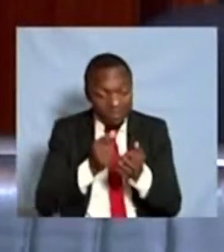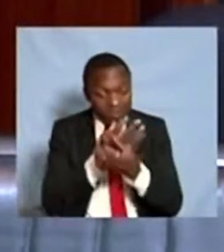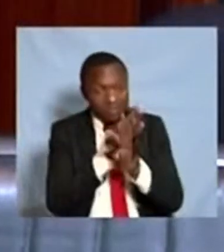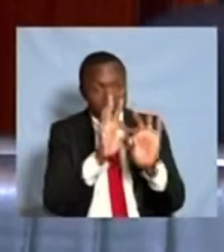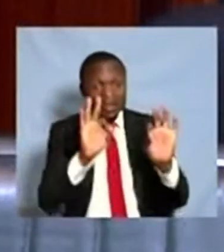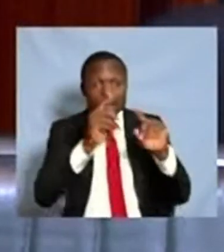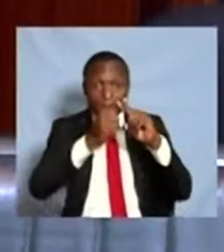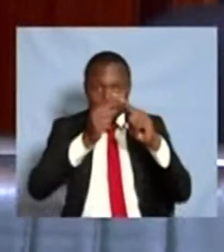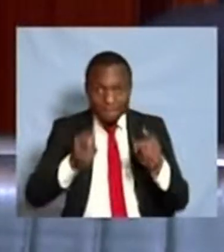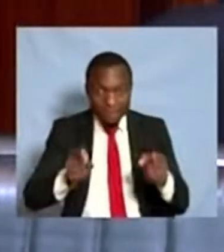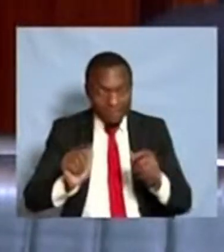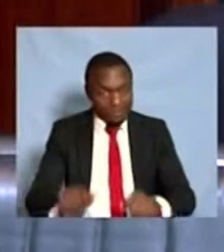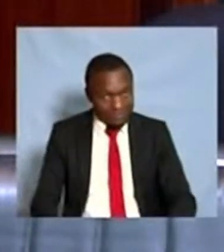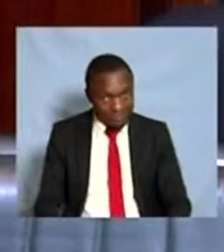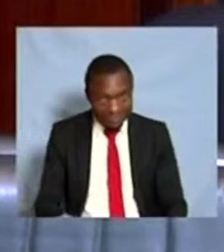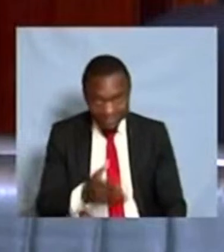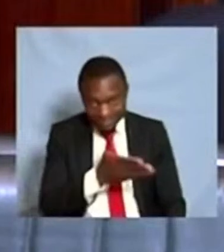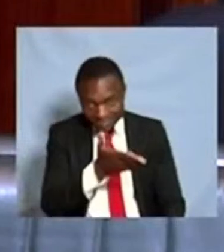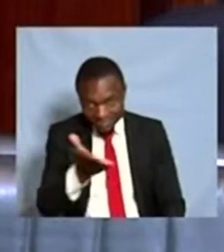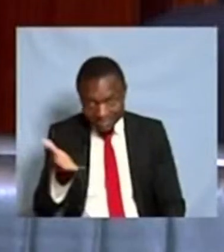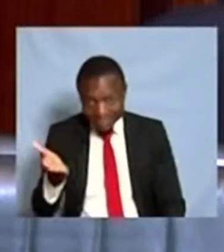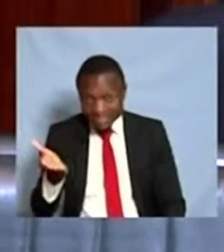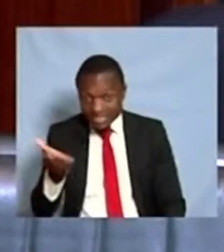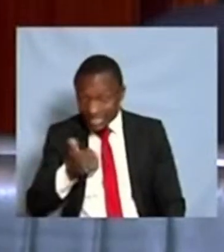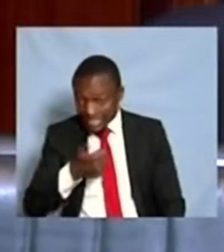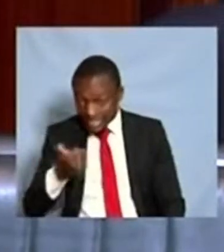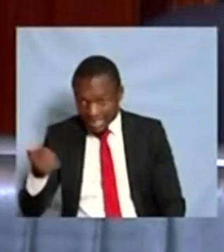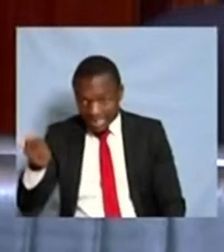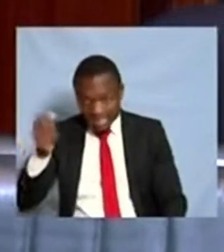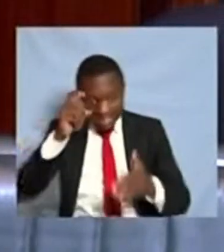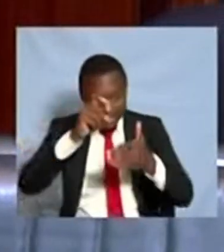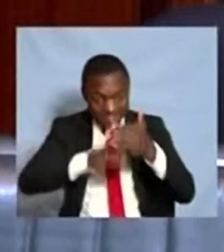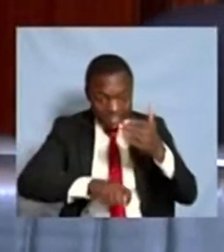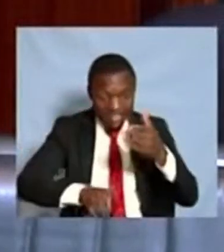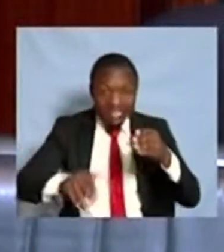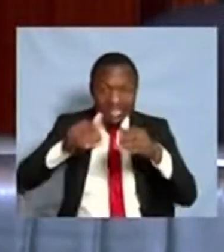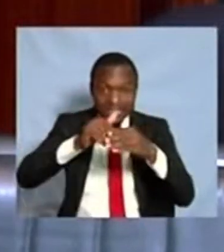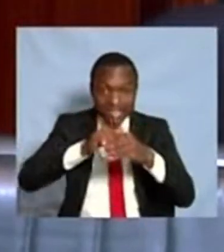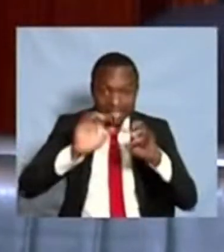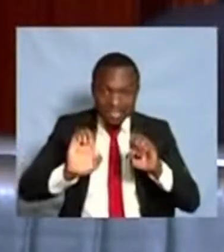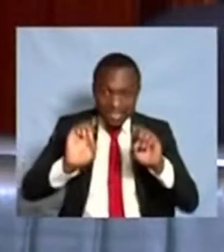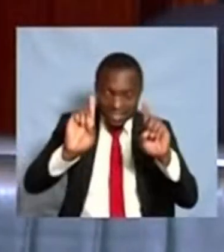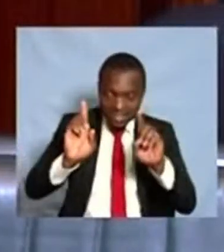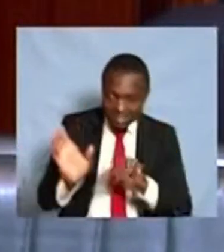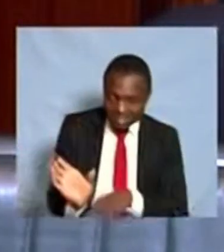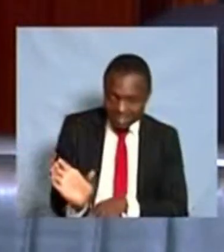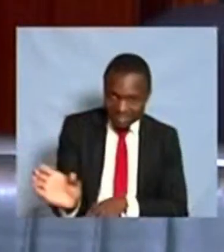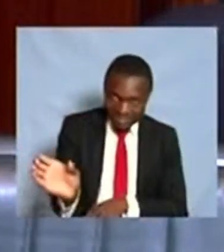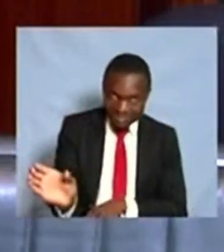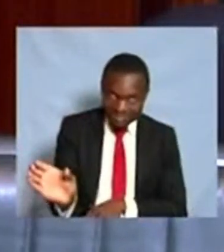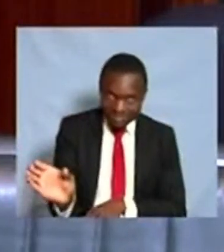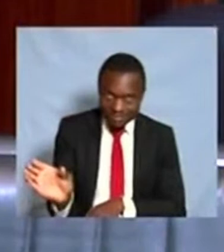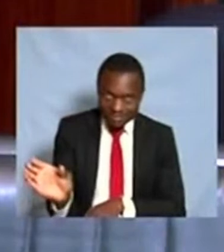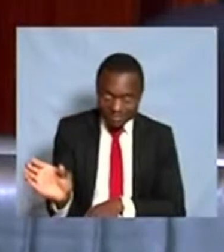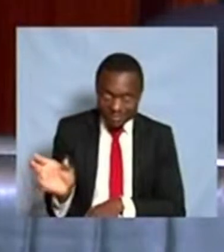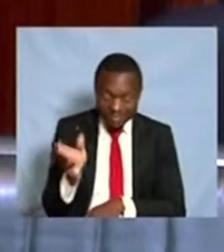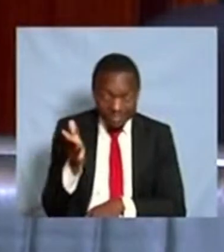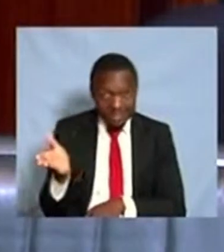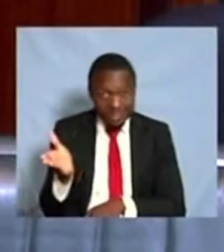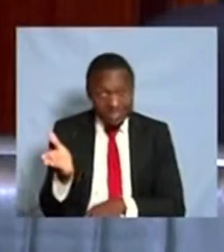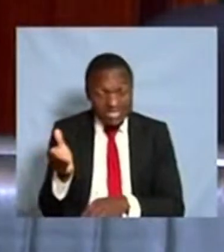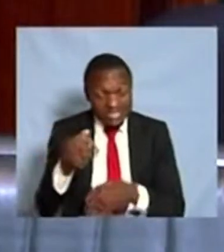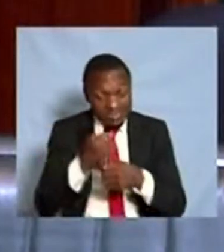Mr. Speaker, there are certain costs within the education sector which is hampering some of